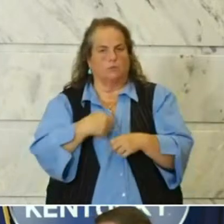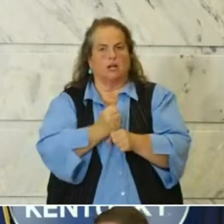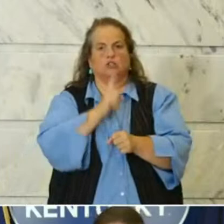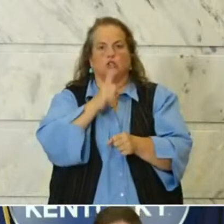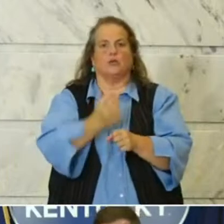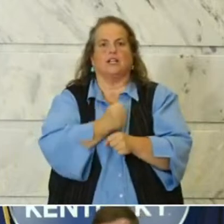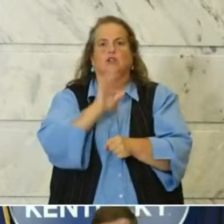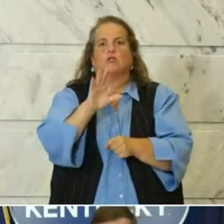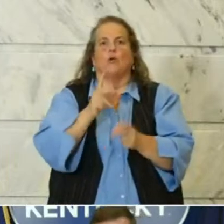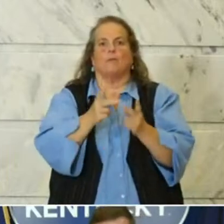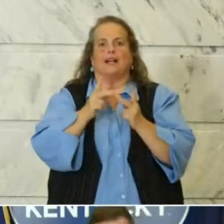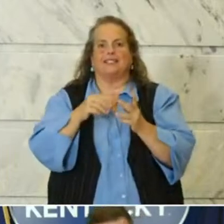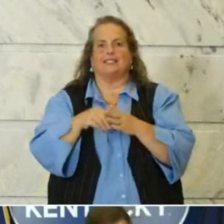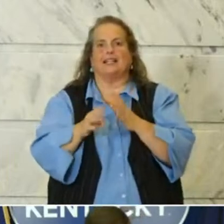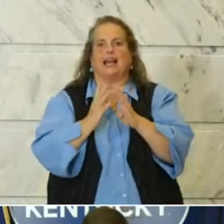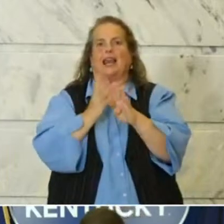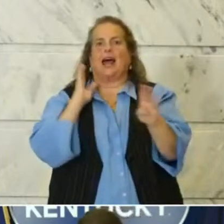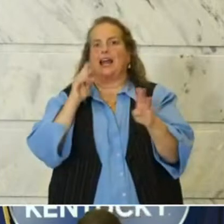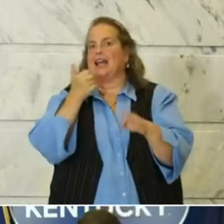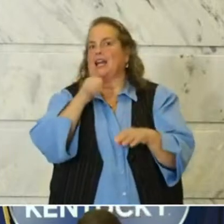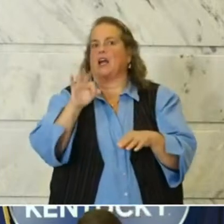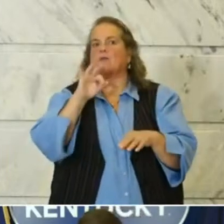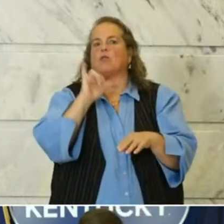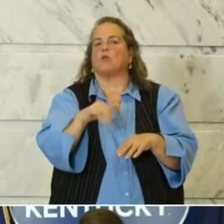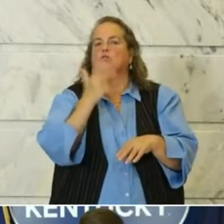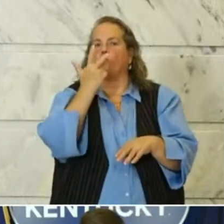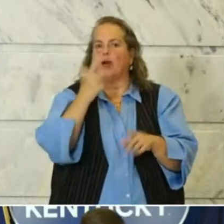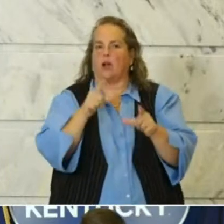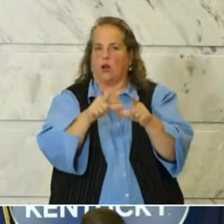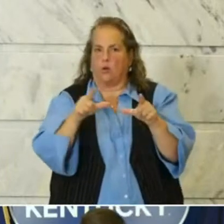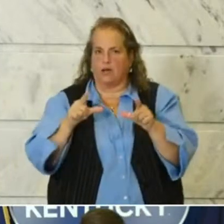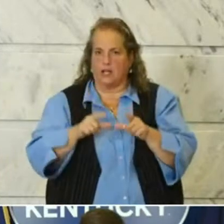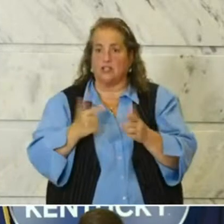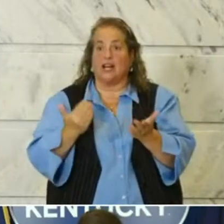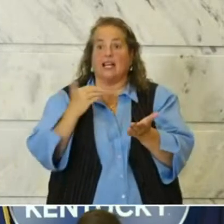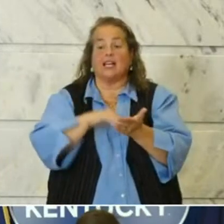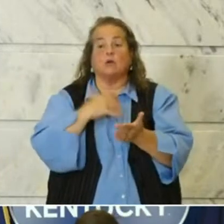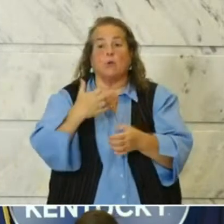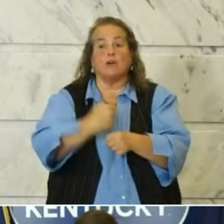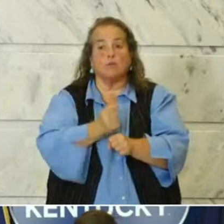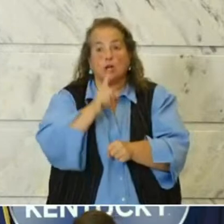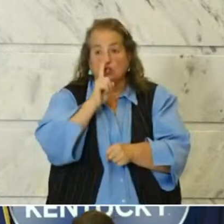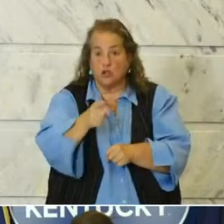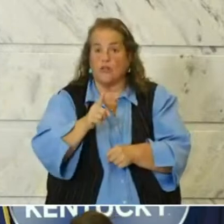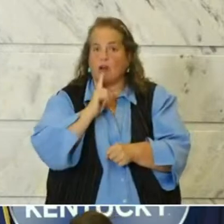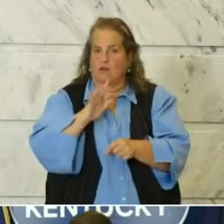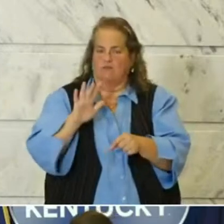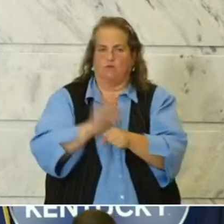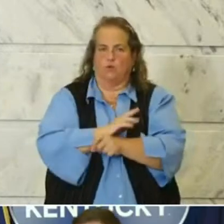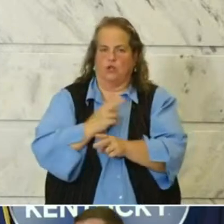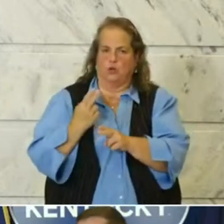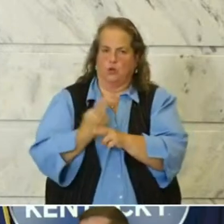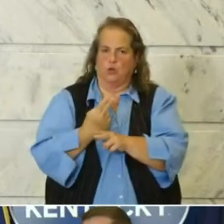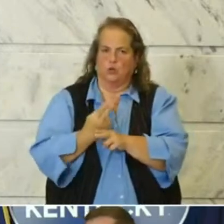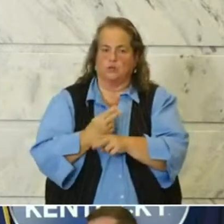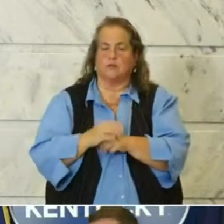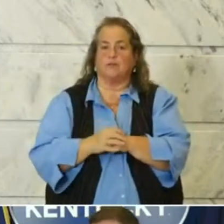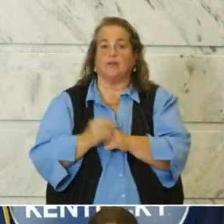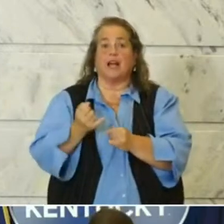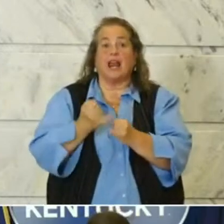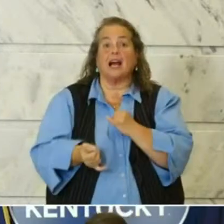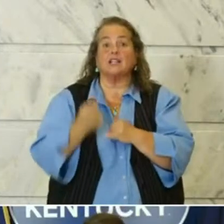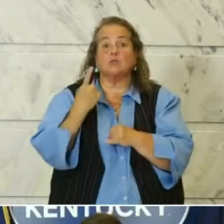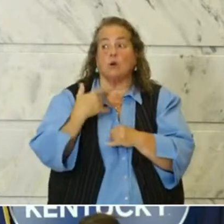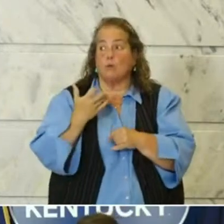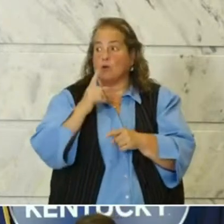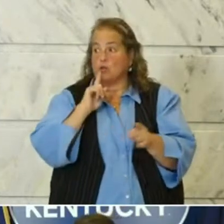line at any of those 3 locations. Again, we want to make sure that they are fully used. Last one we didn't talk